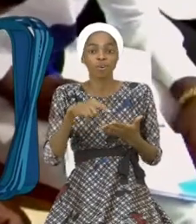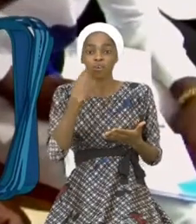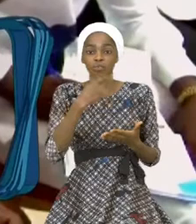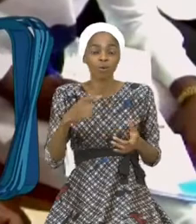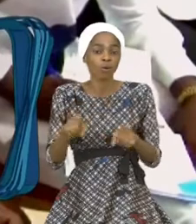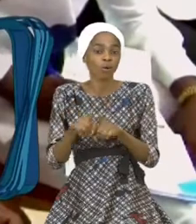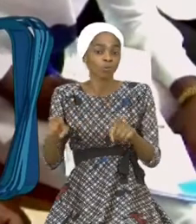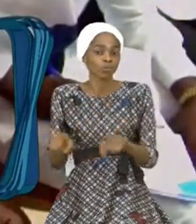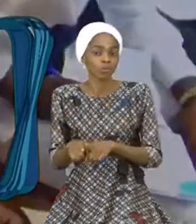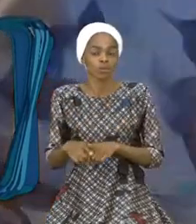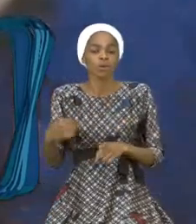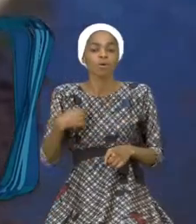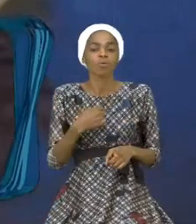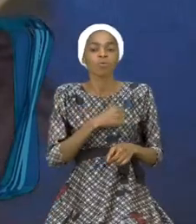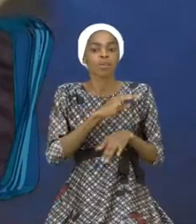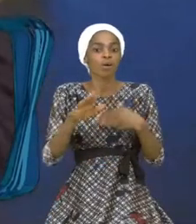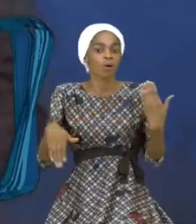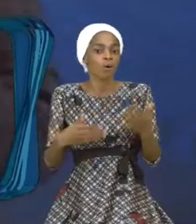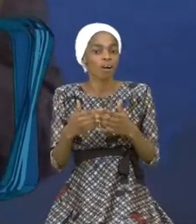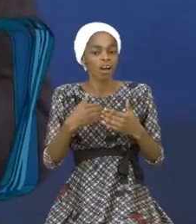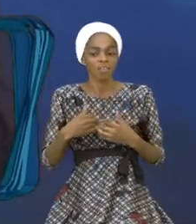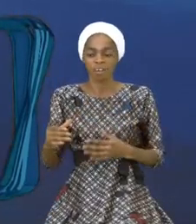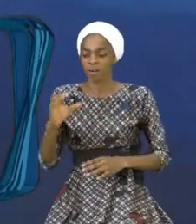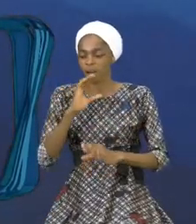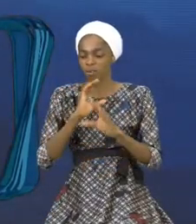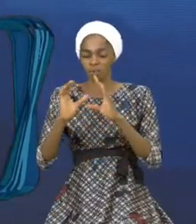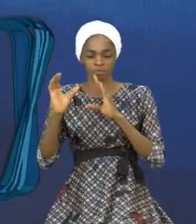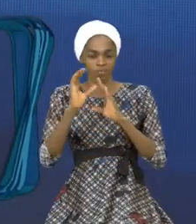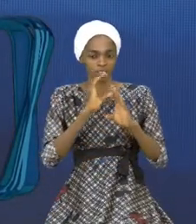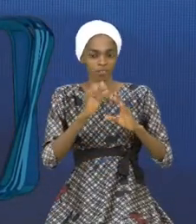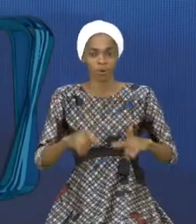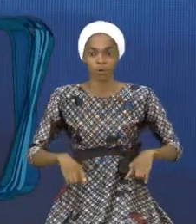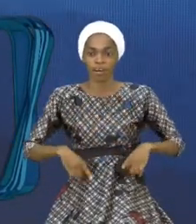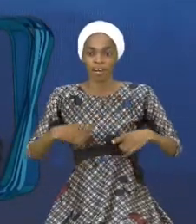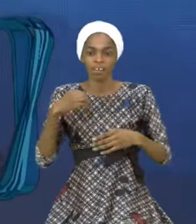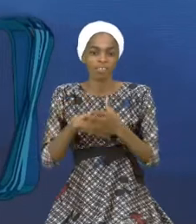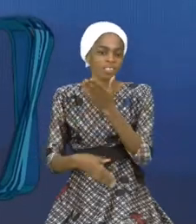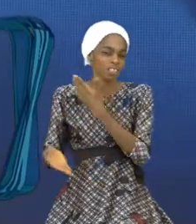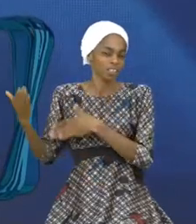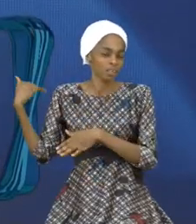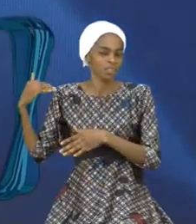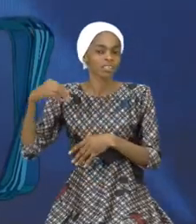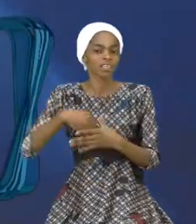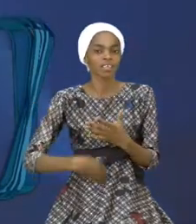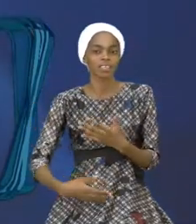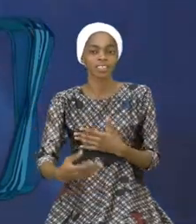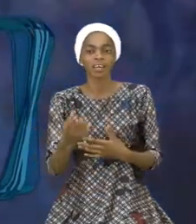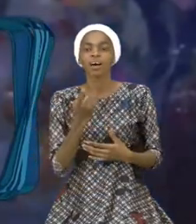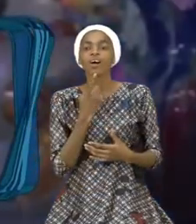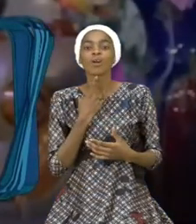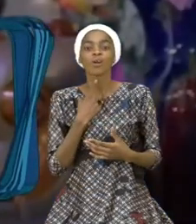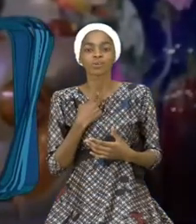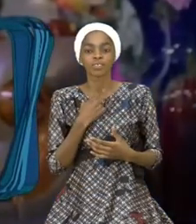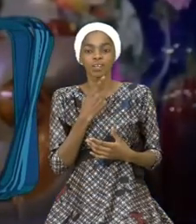all had a conversation in times past in the lusts of our